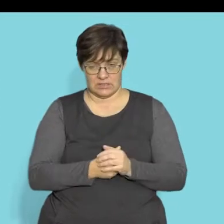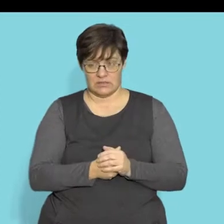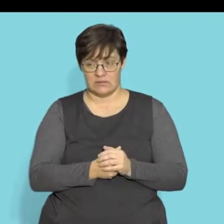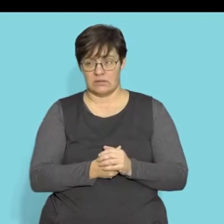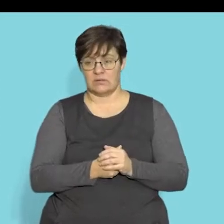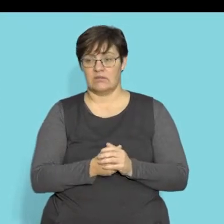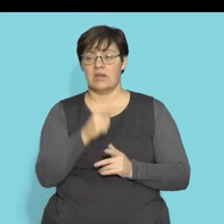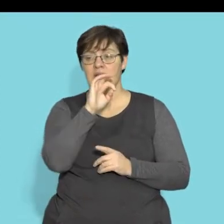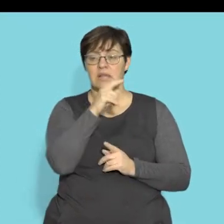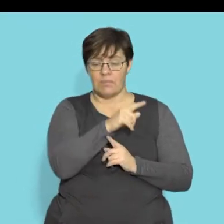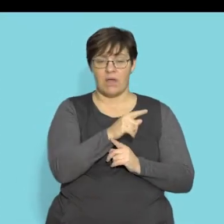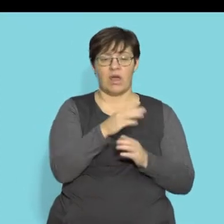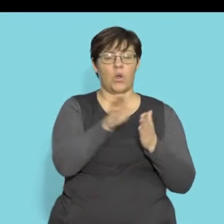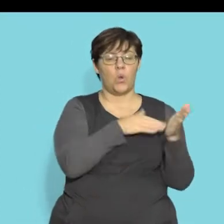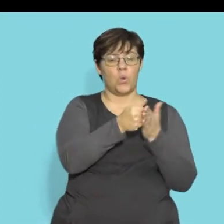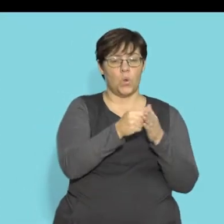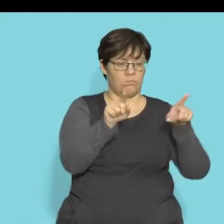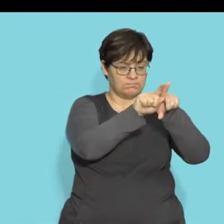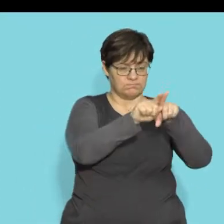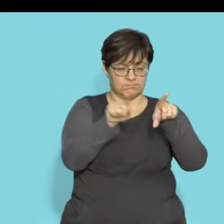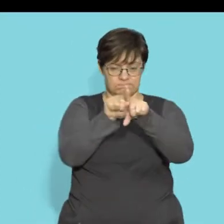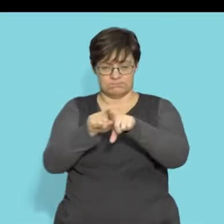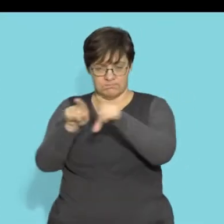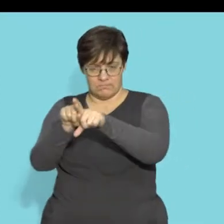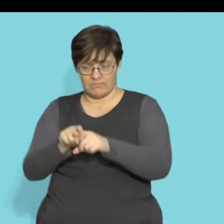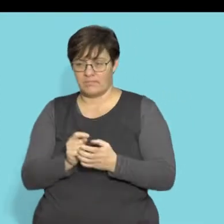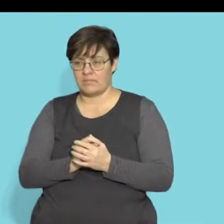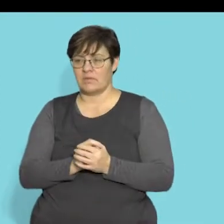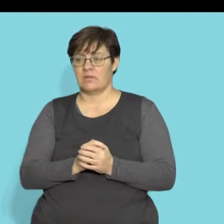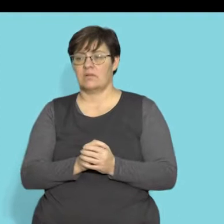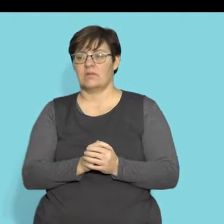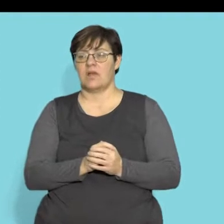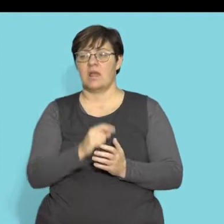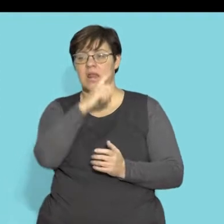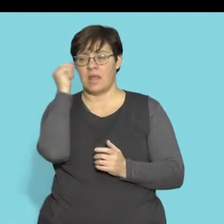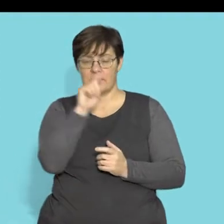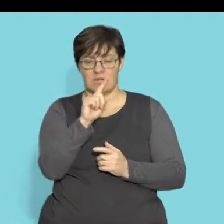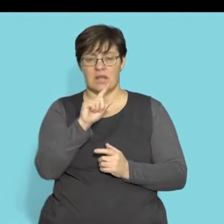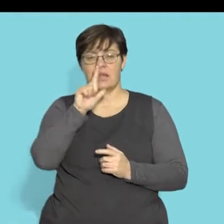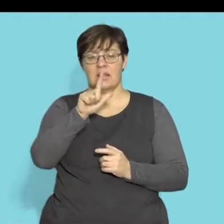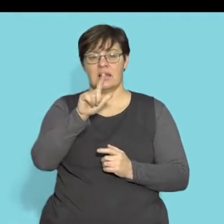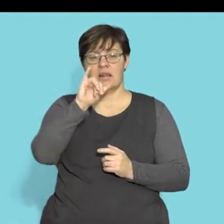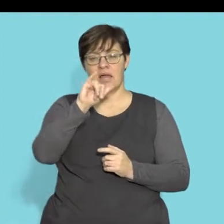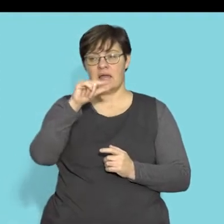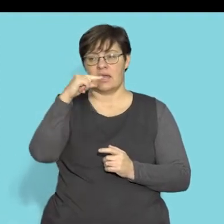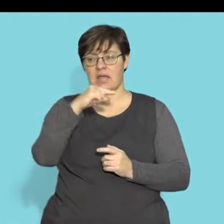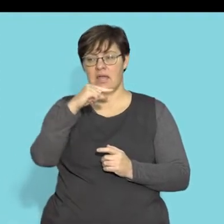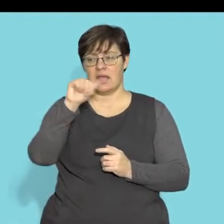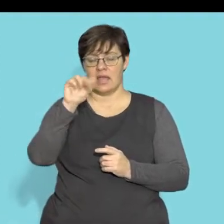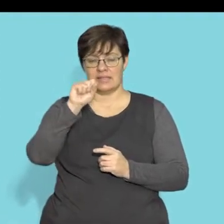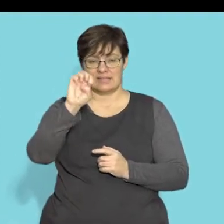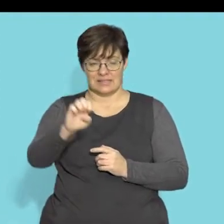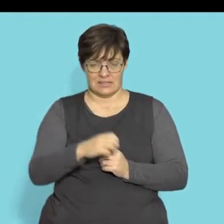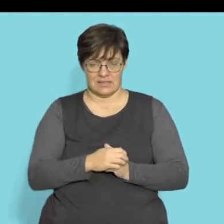Enzymes used to glue DNA pieces together, again, that is an enzyme which we refer to as ligase, and it's